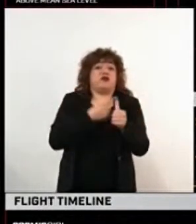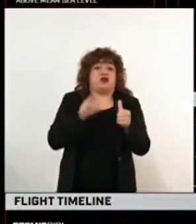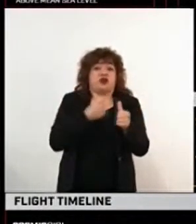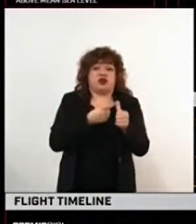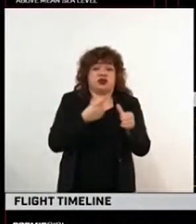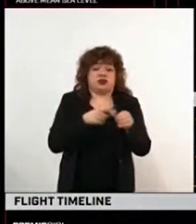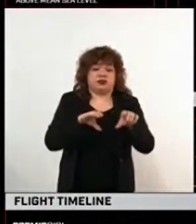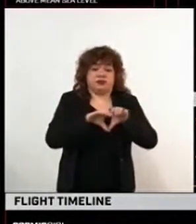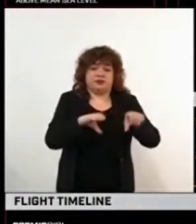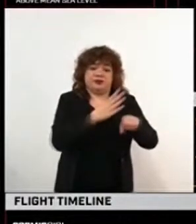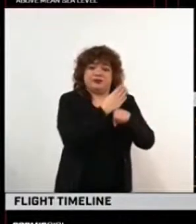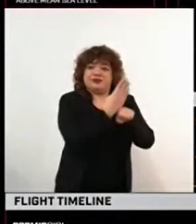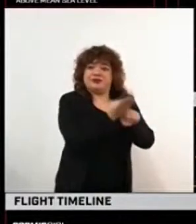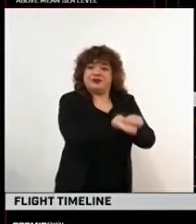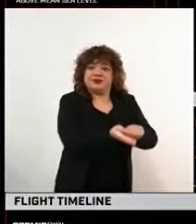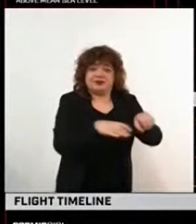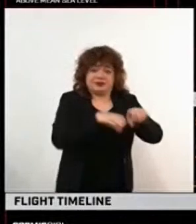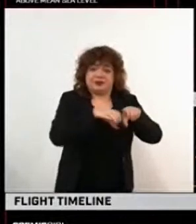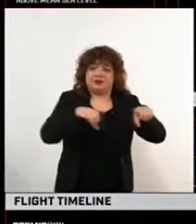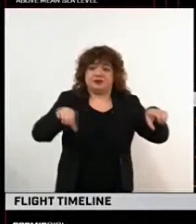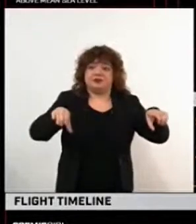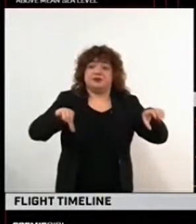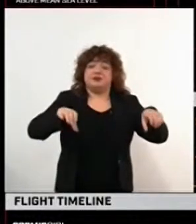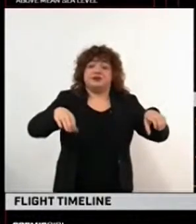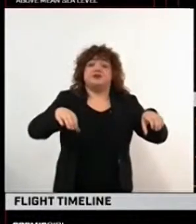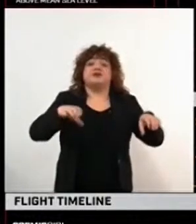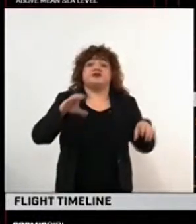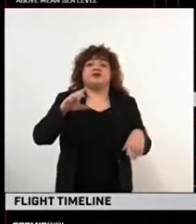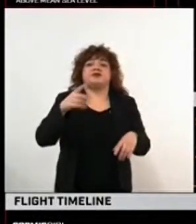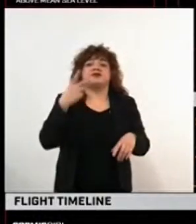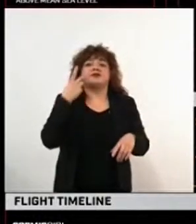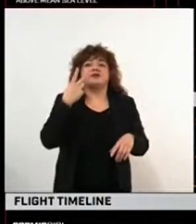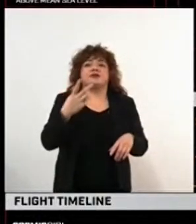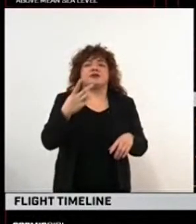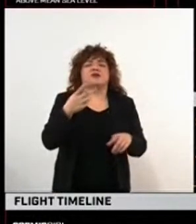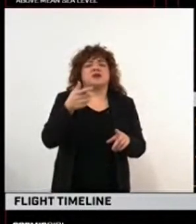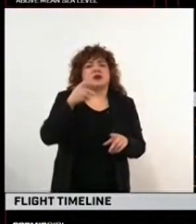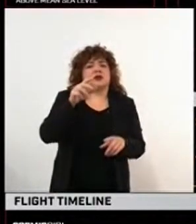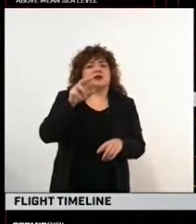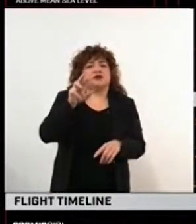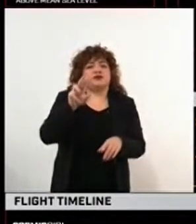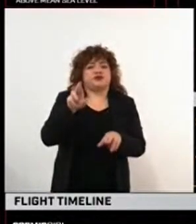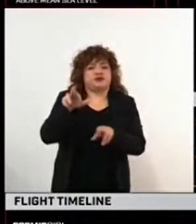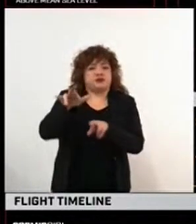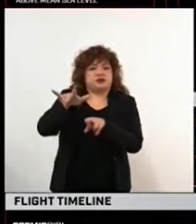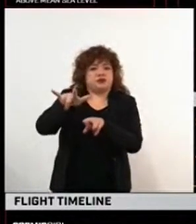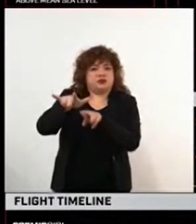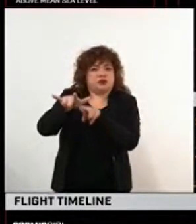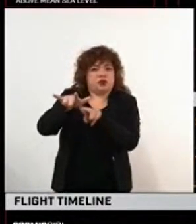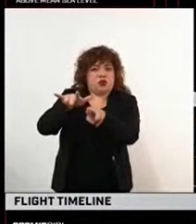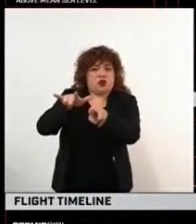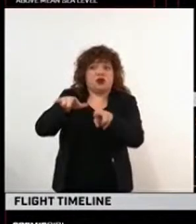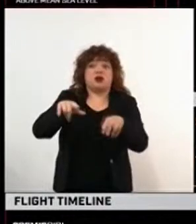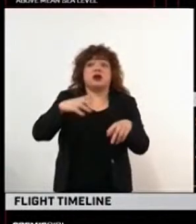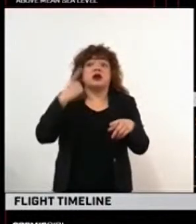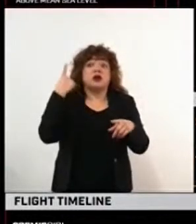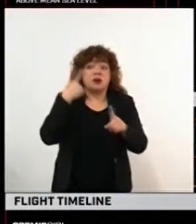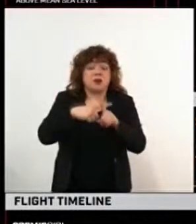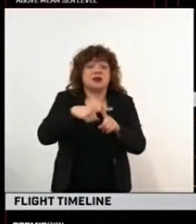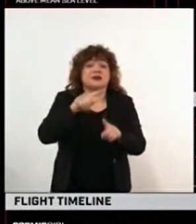see an animation or a comic version of the rocket itself with a couple of our tanks overlaid on top.